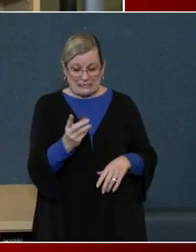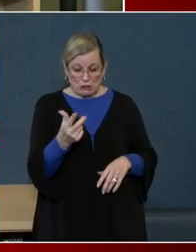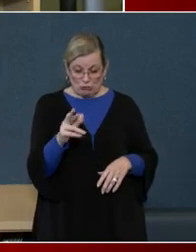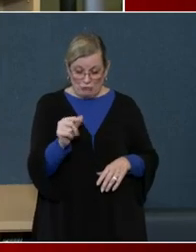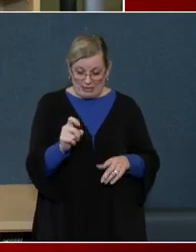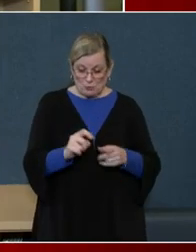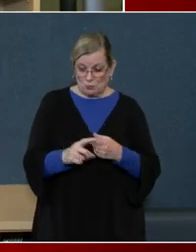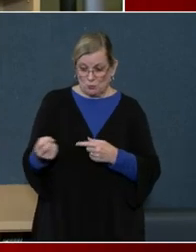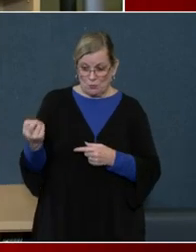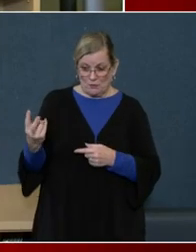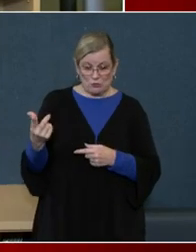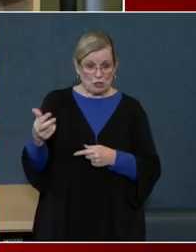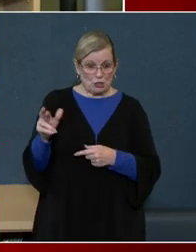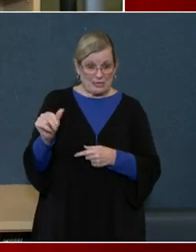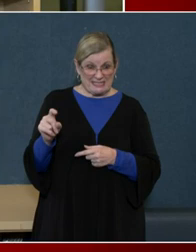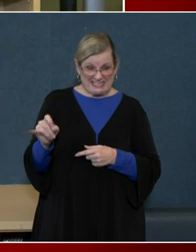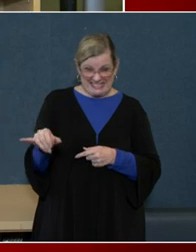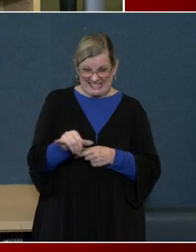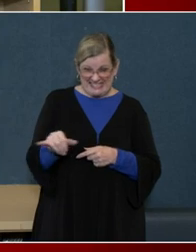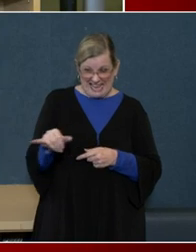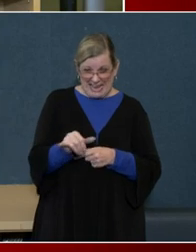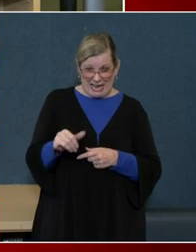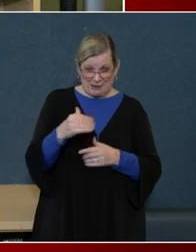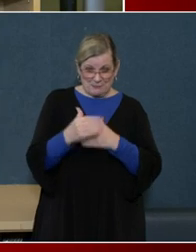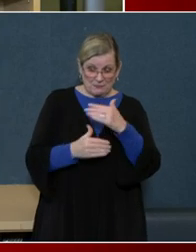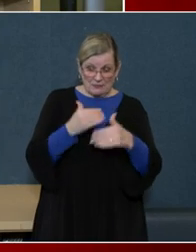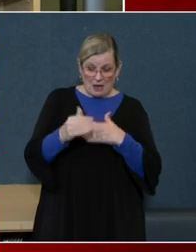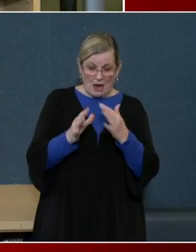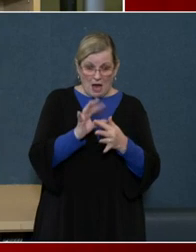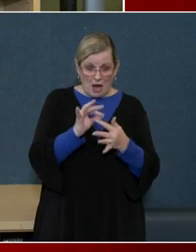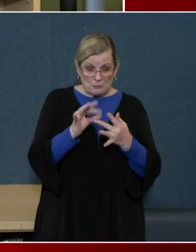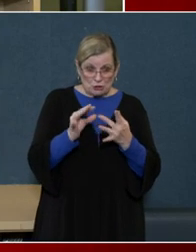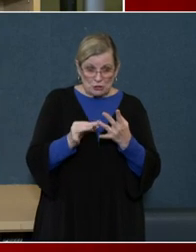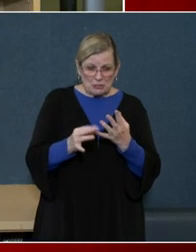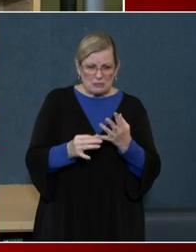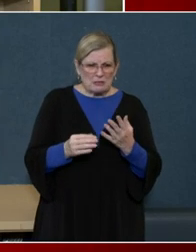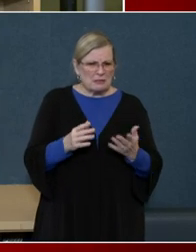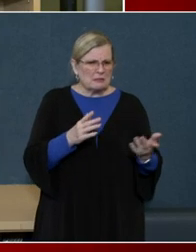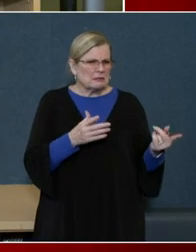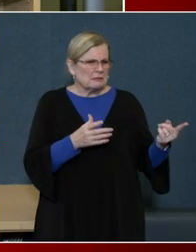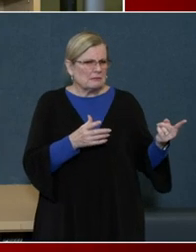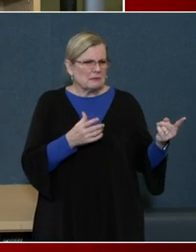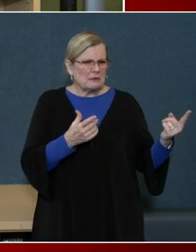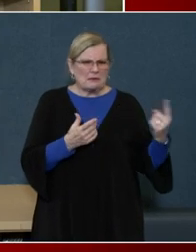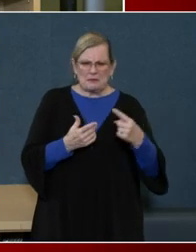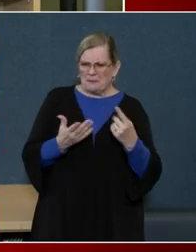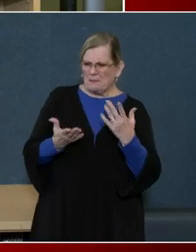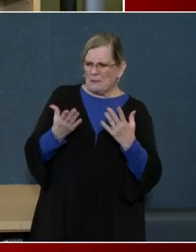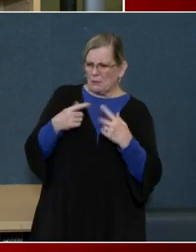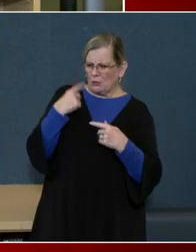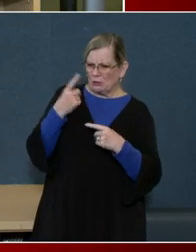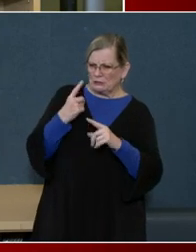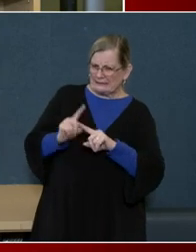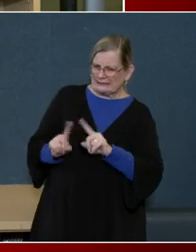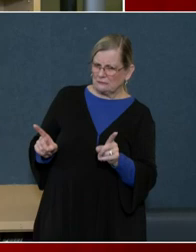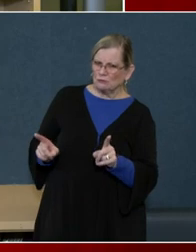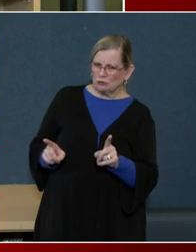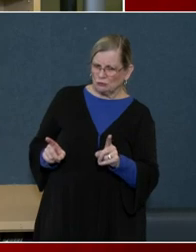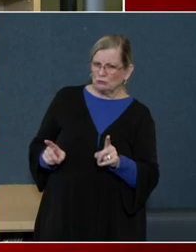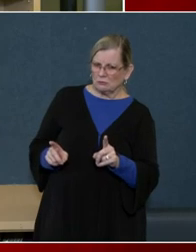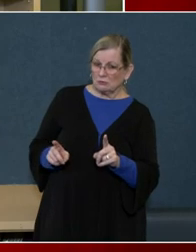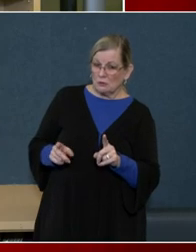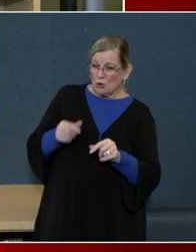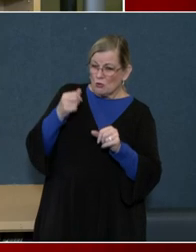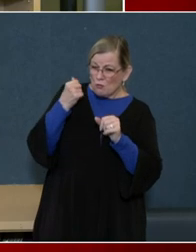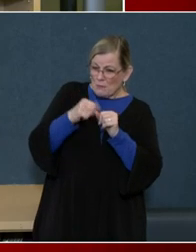options? It could look a little bit different for 6 through 12. You remember back in the summer,